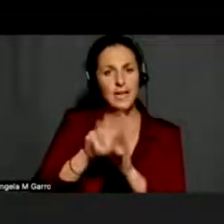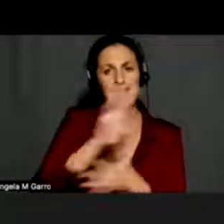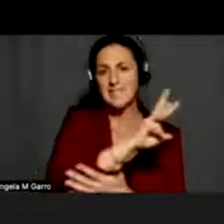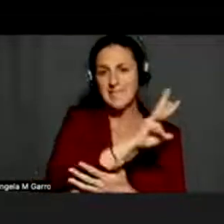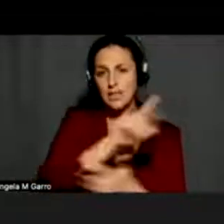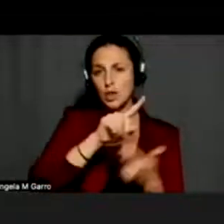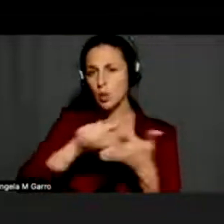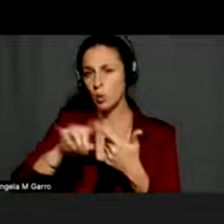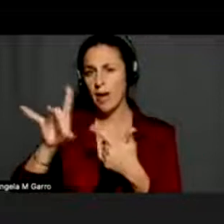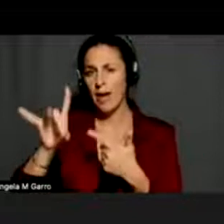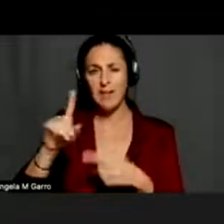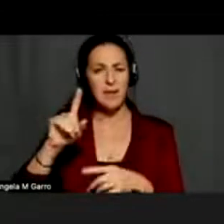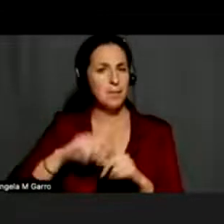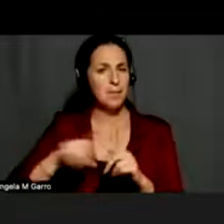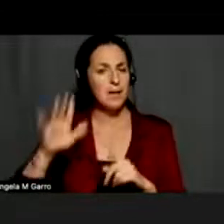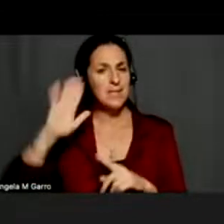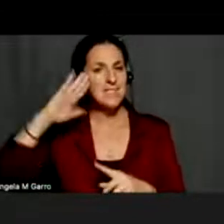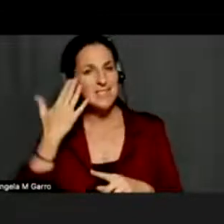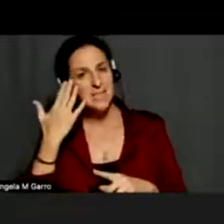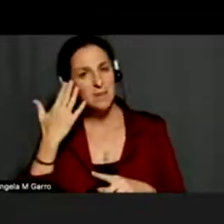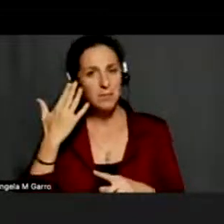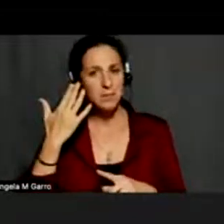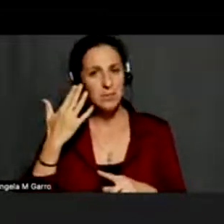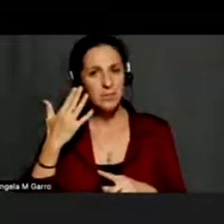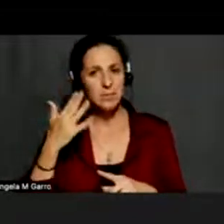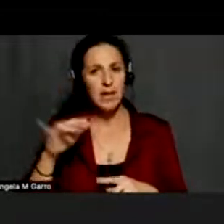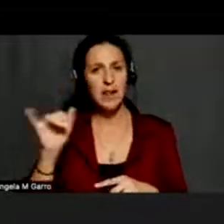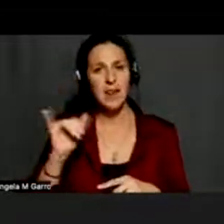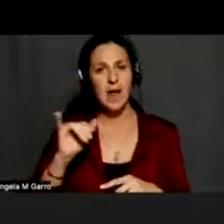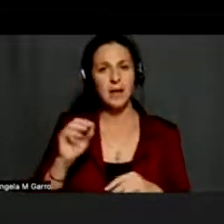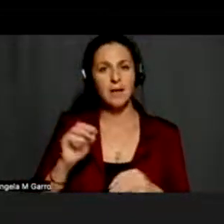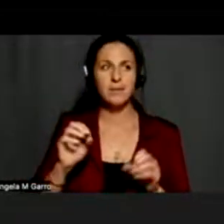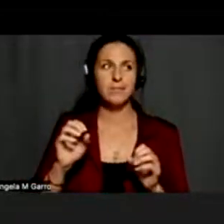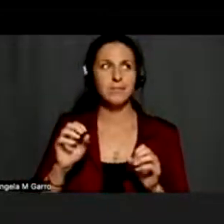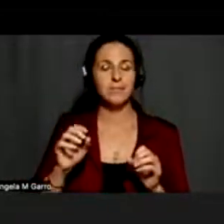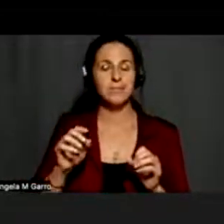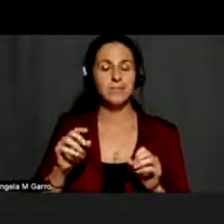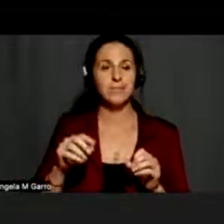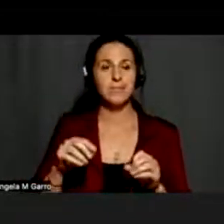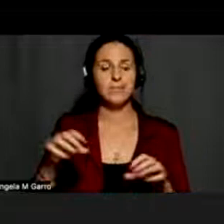And it seems to be a little bit like putting the cart before the horse to